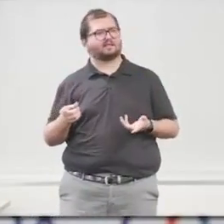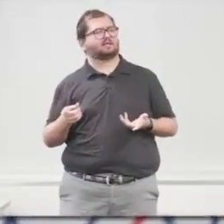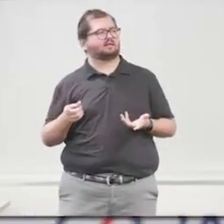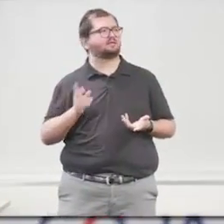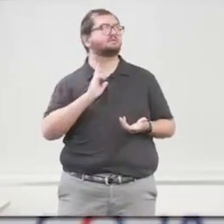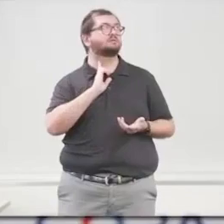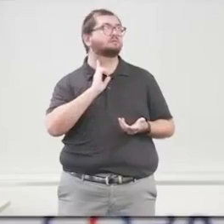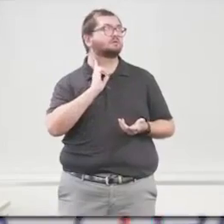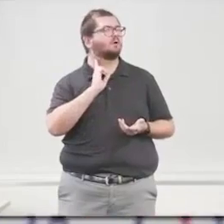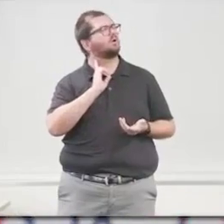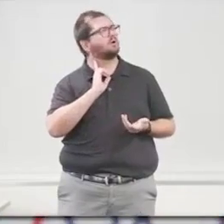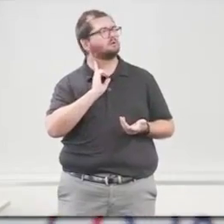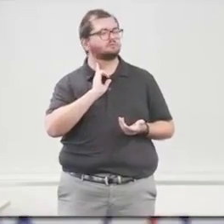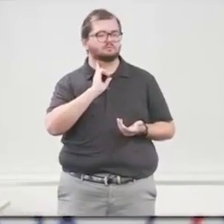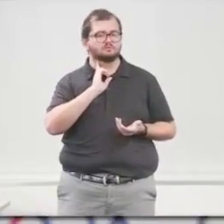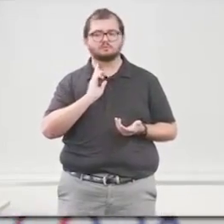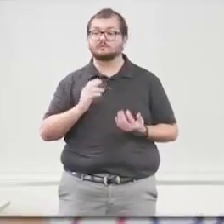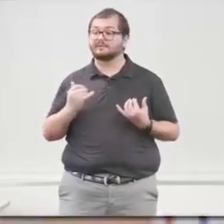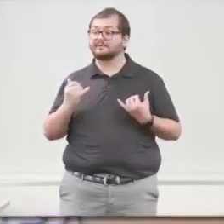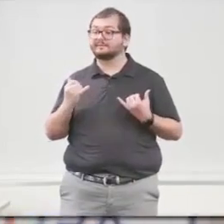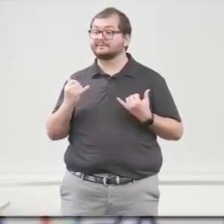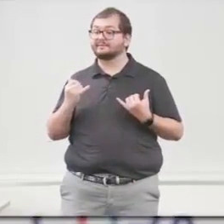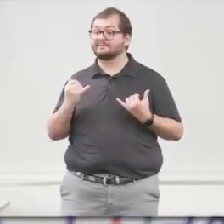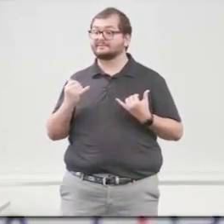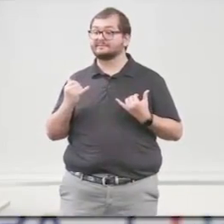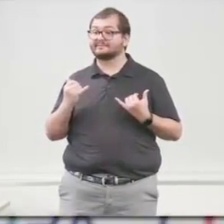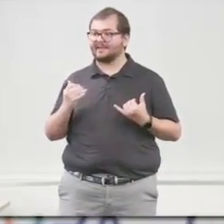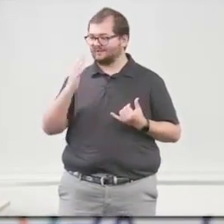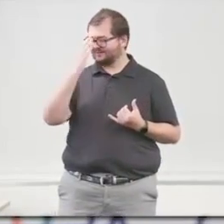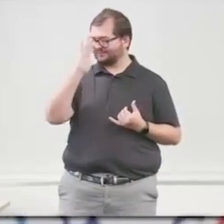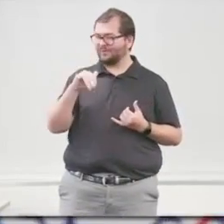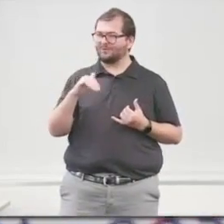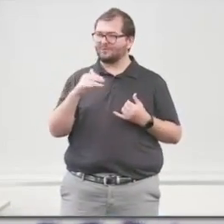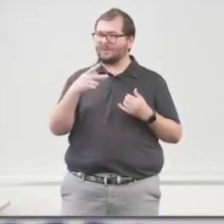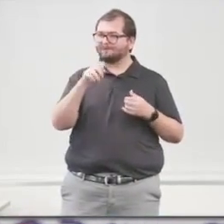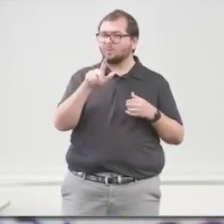like, "Okay, now what I want you to think about is that squirt gun that you guys use at the pool."